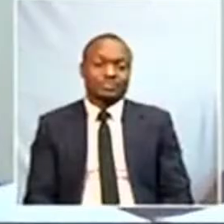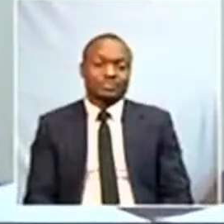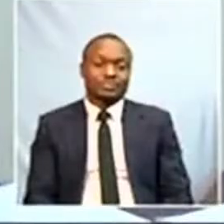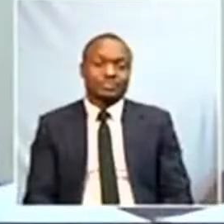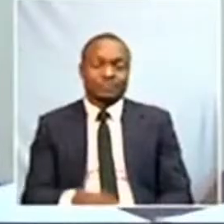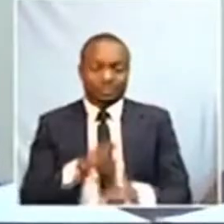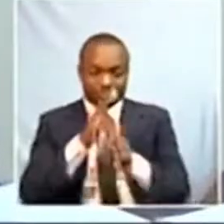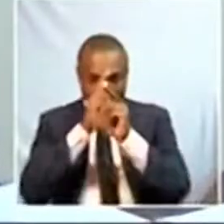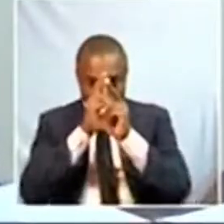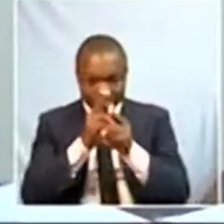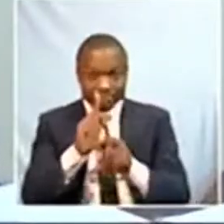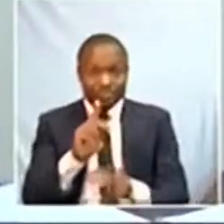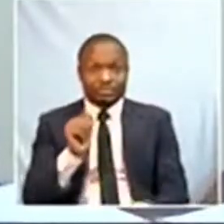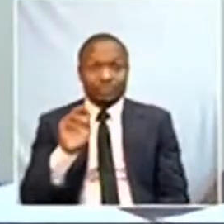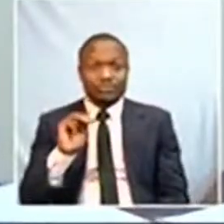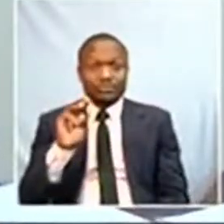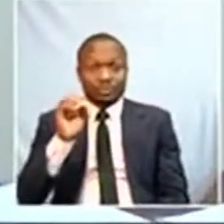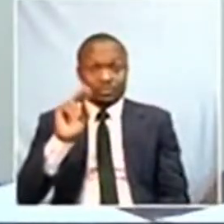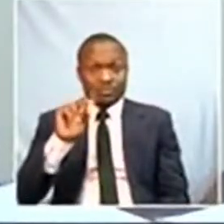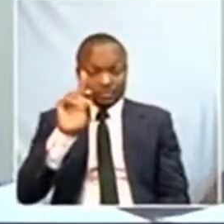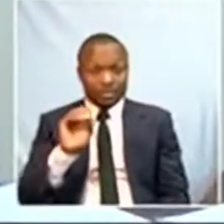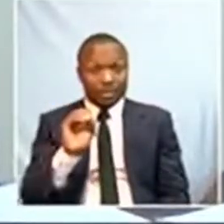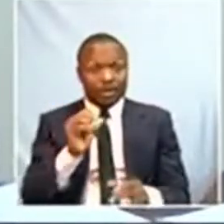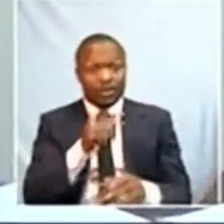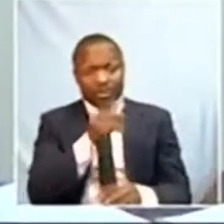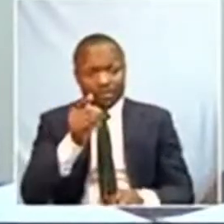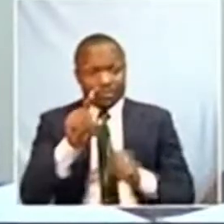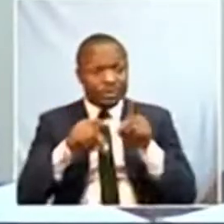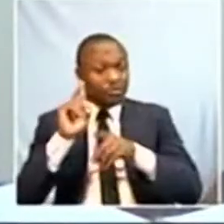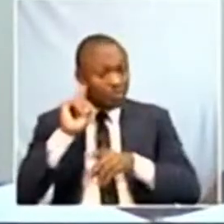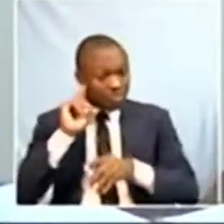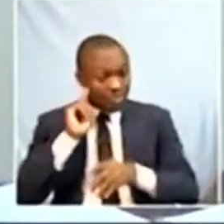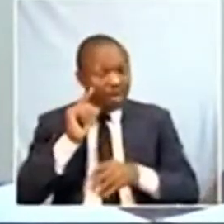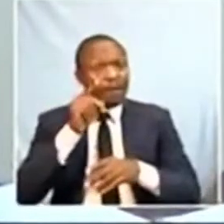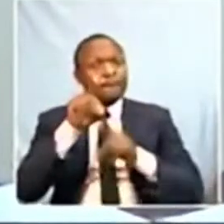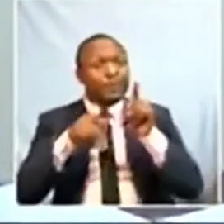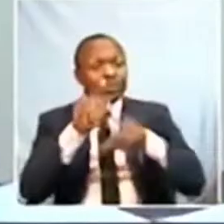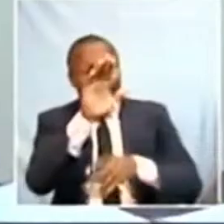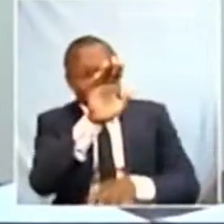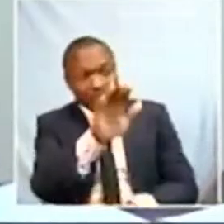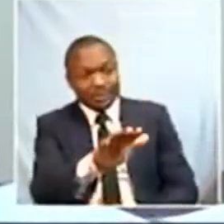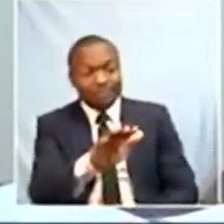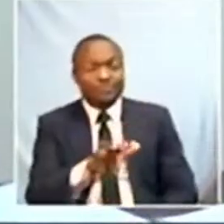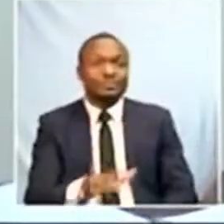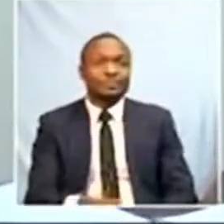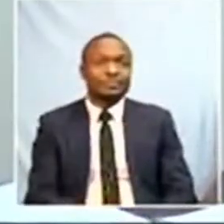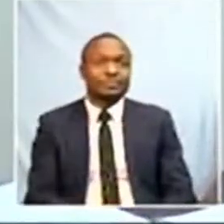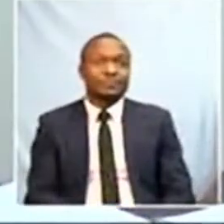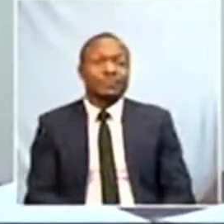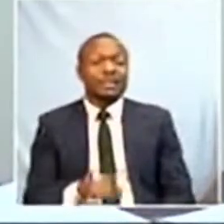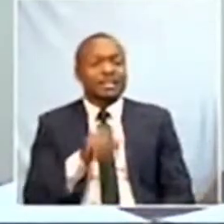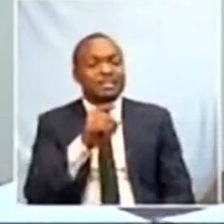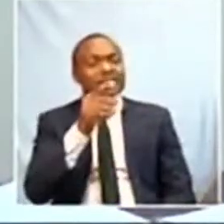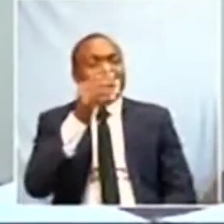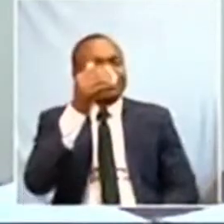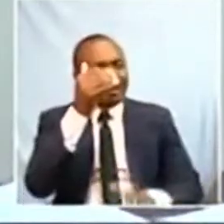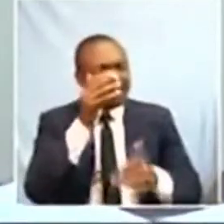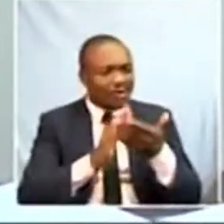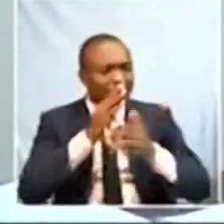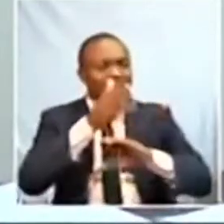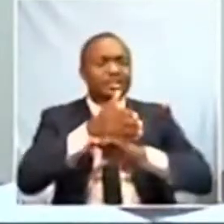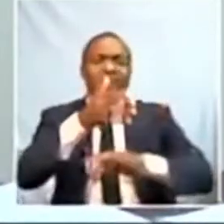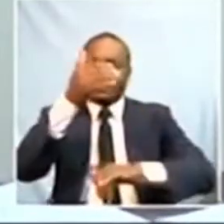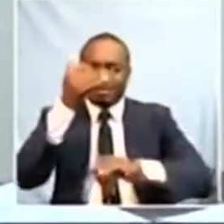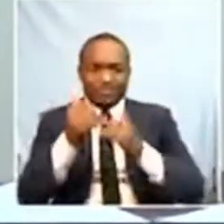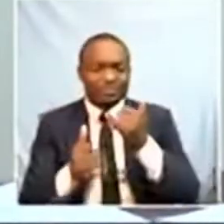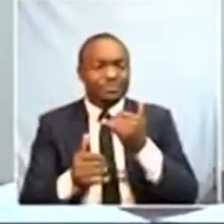Honorable Commando, I want these people to listen to what I'm saying. And the people are there. And at the end of the day,